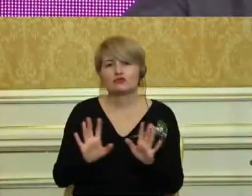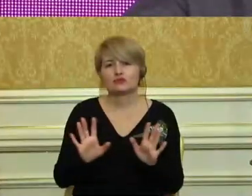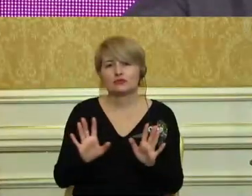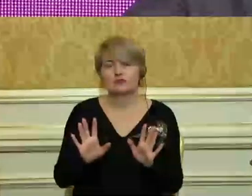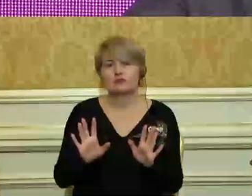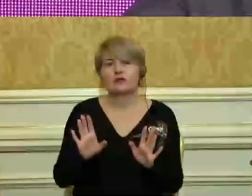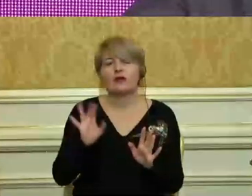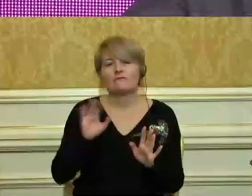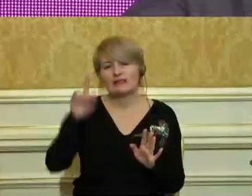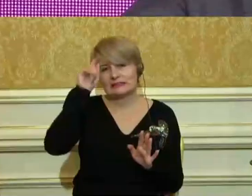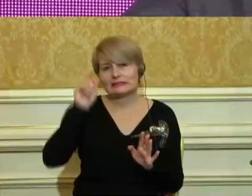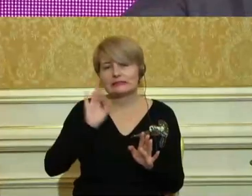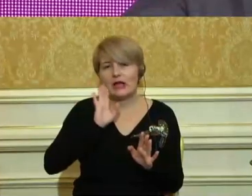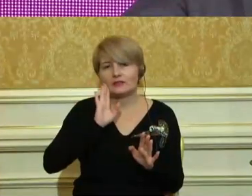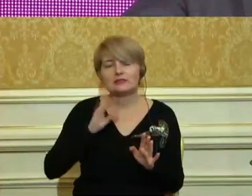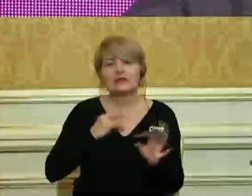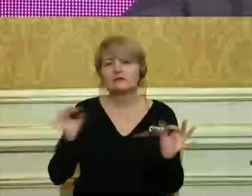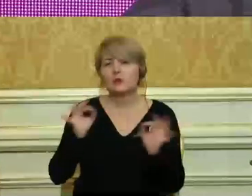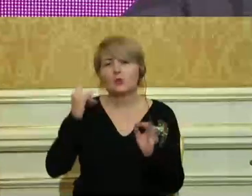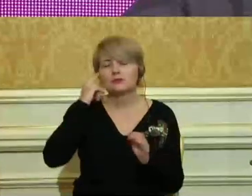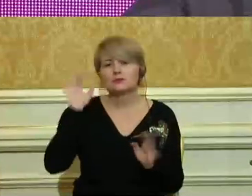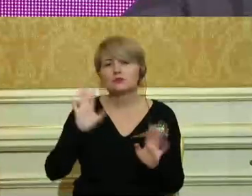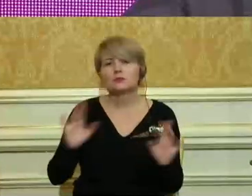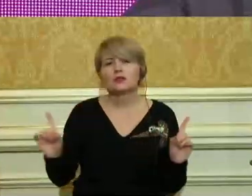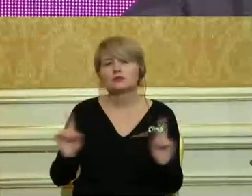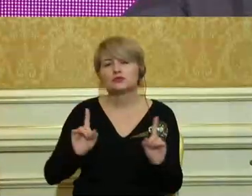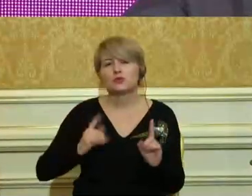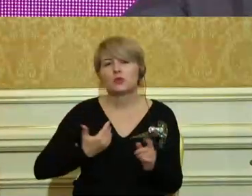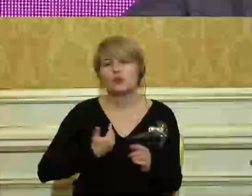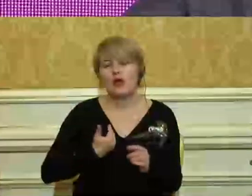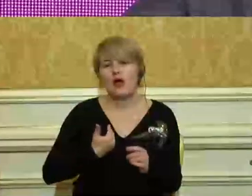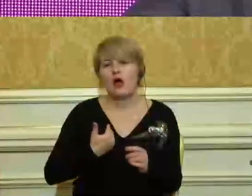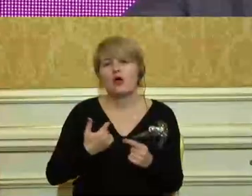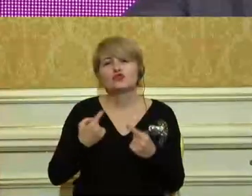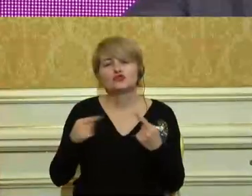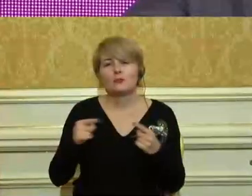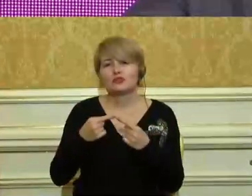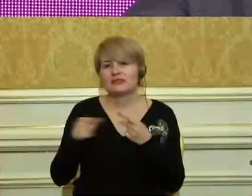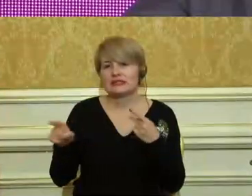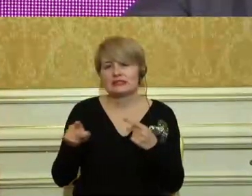I never thought that I am a different citizen because I am a woman.